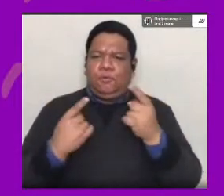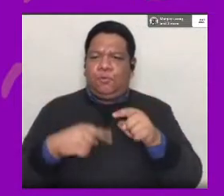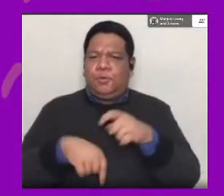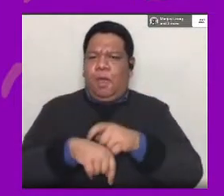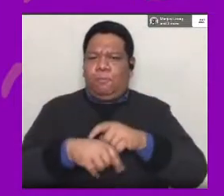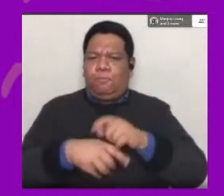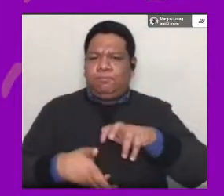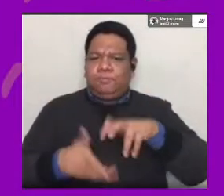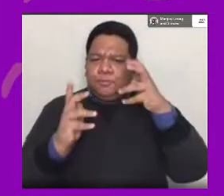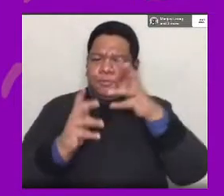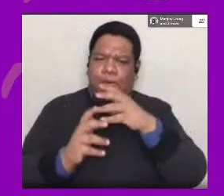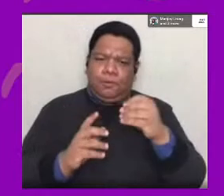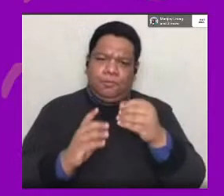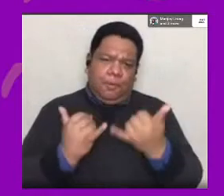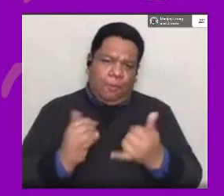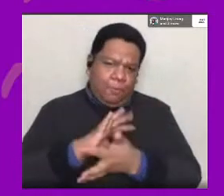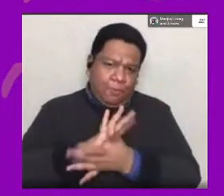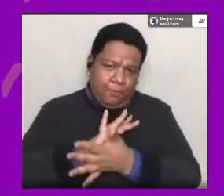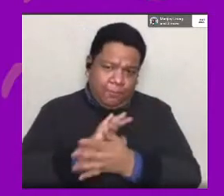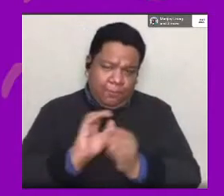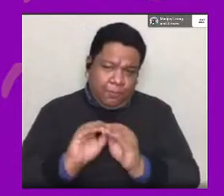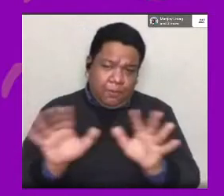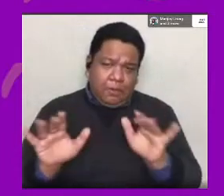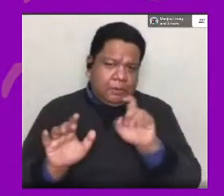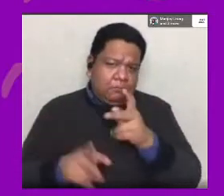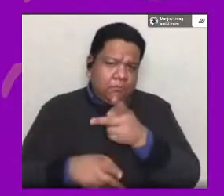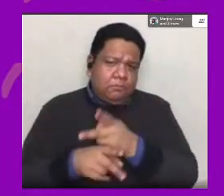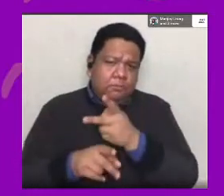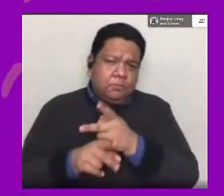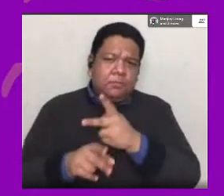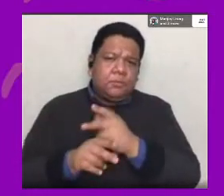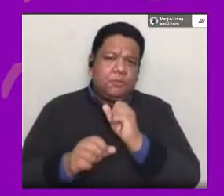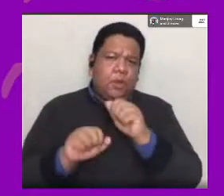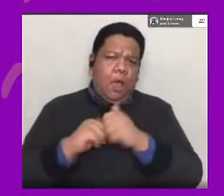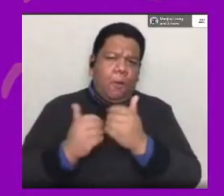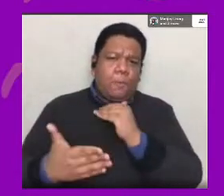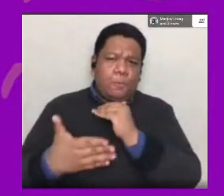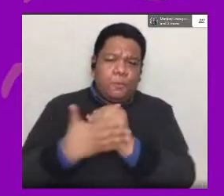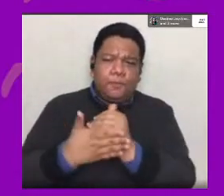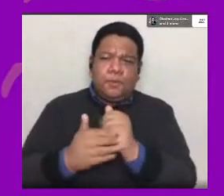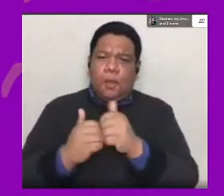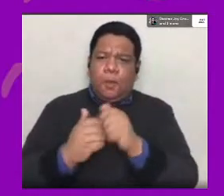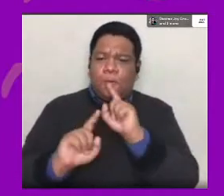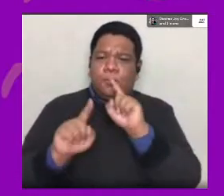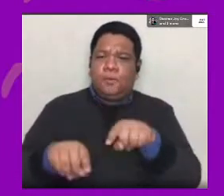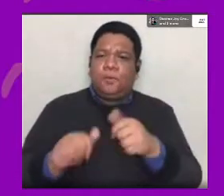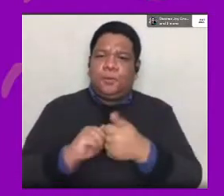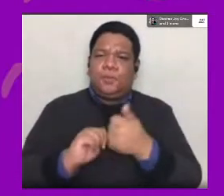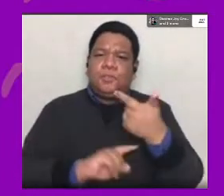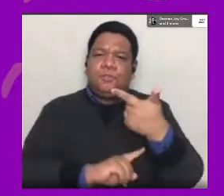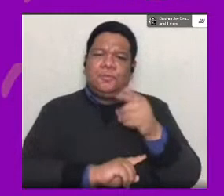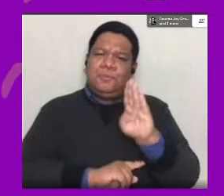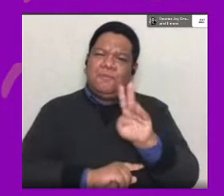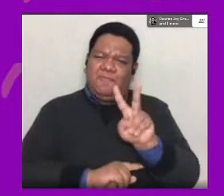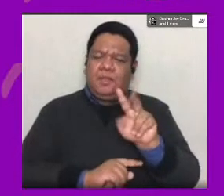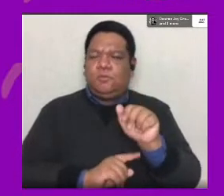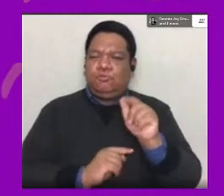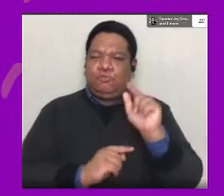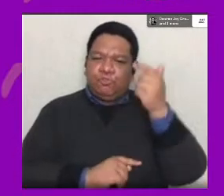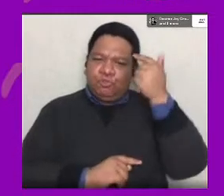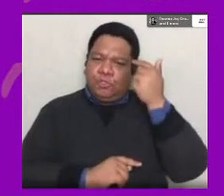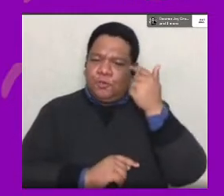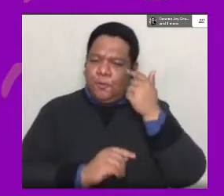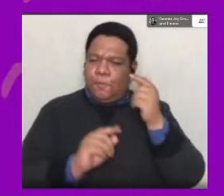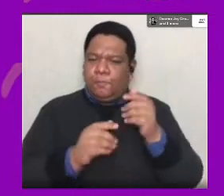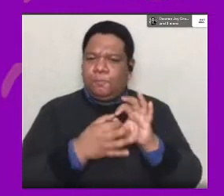we need to be ever vigilant in preventing and responding to GBV cases. Today